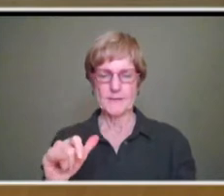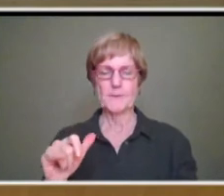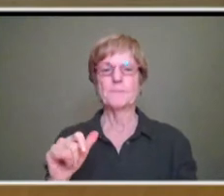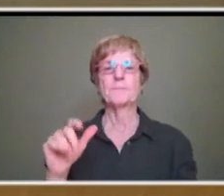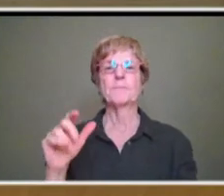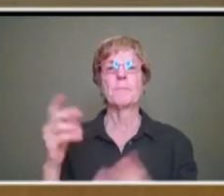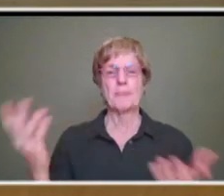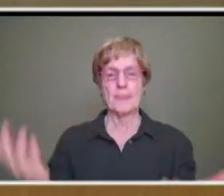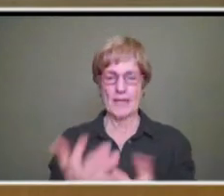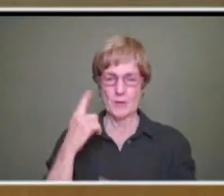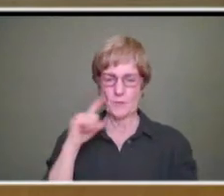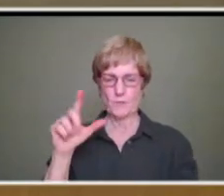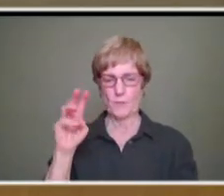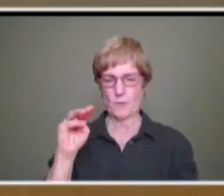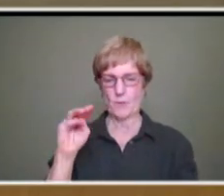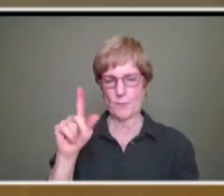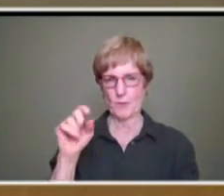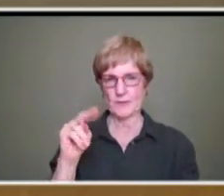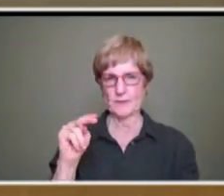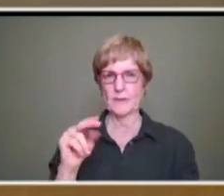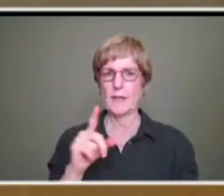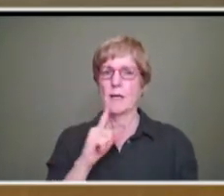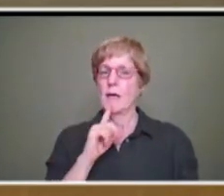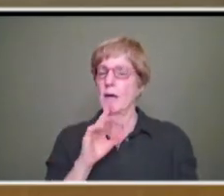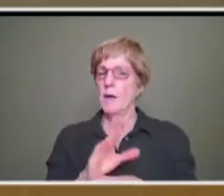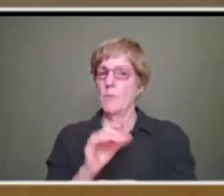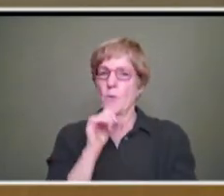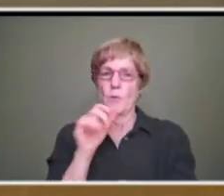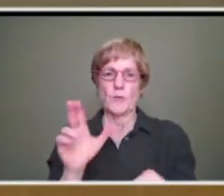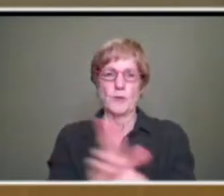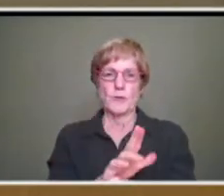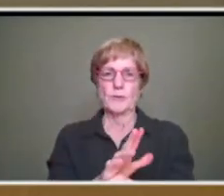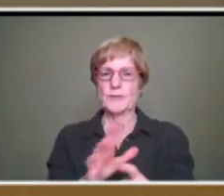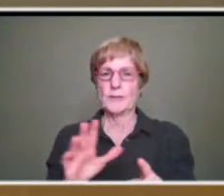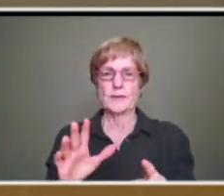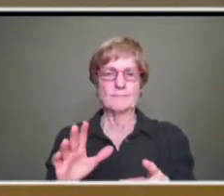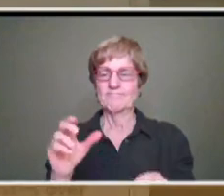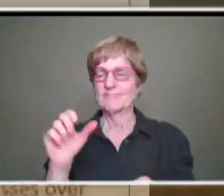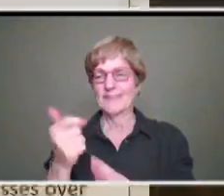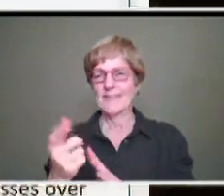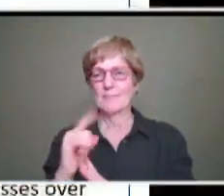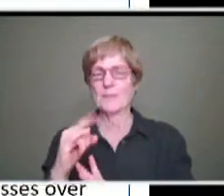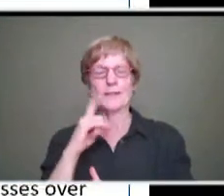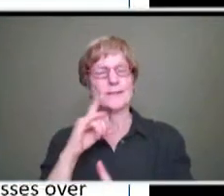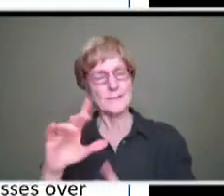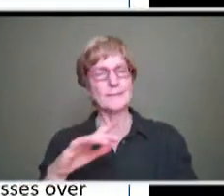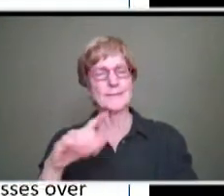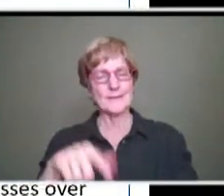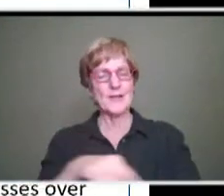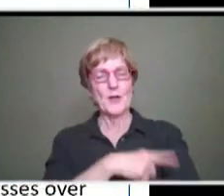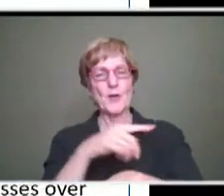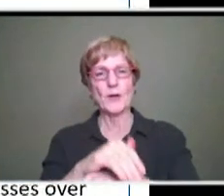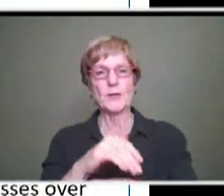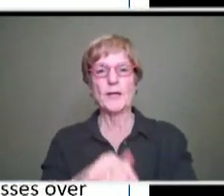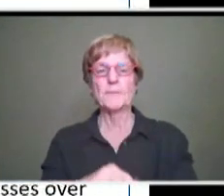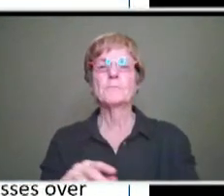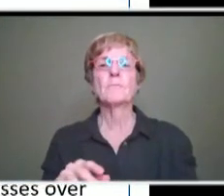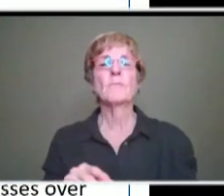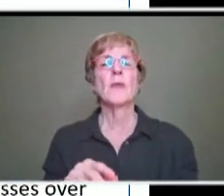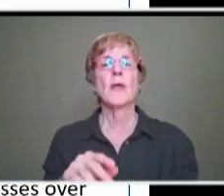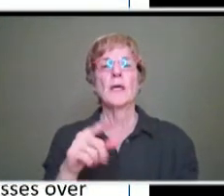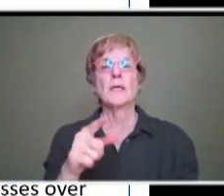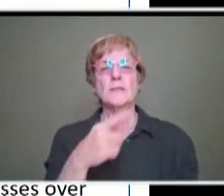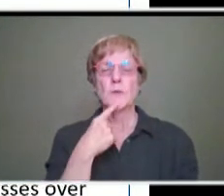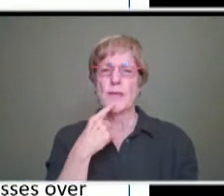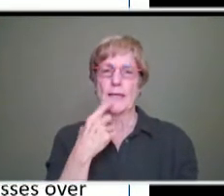Morrison on this rezoning I promise I won't use the full 10 minutes it's been a long night already as Dave mentioned the site it's